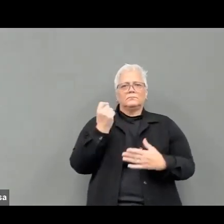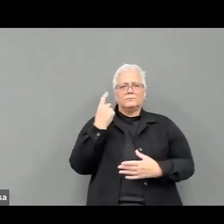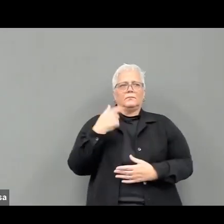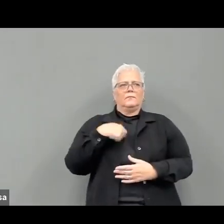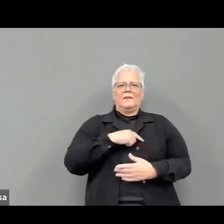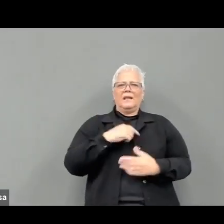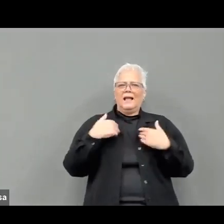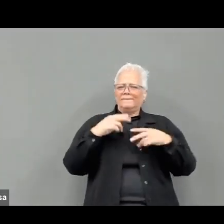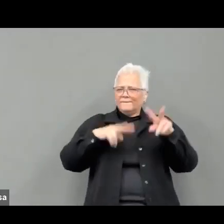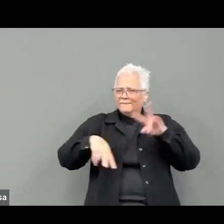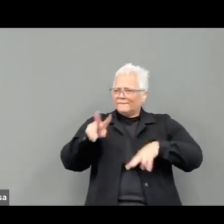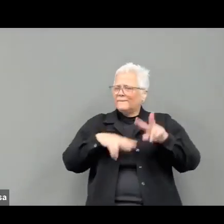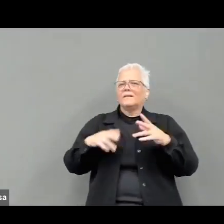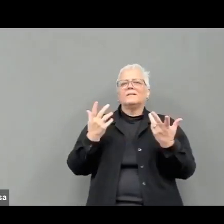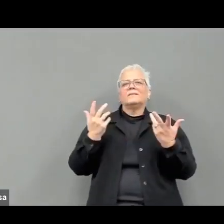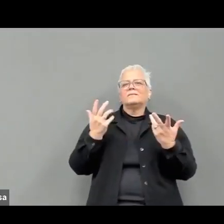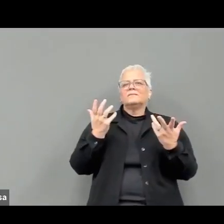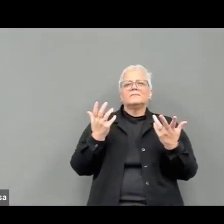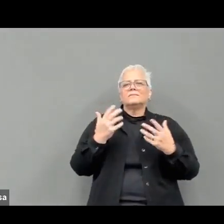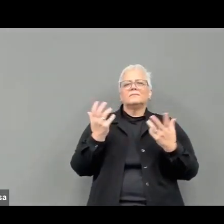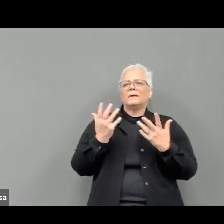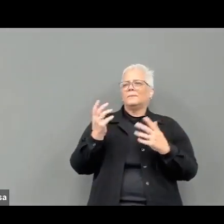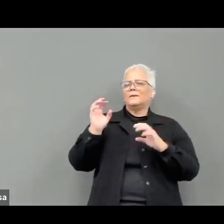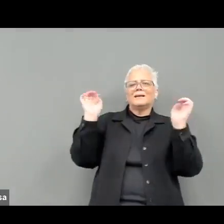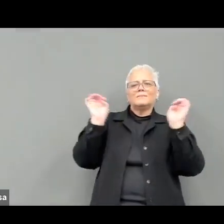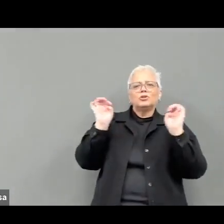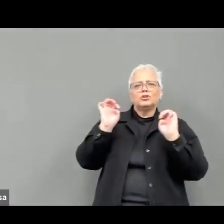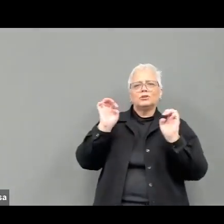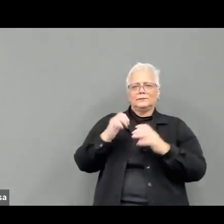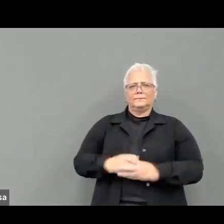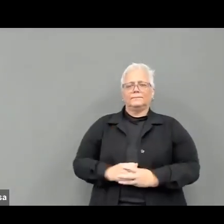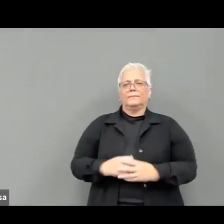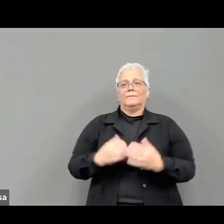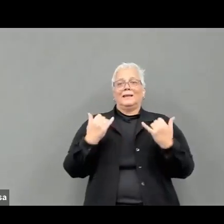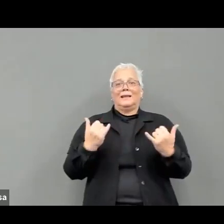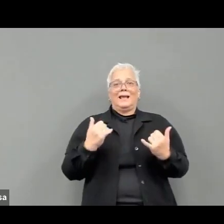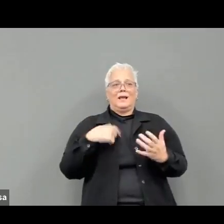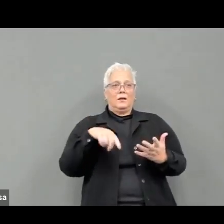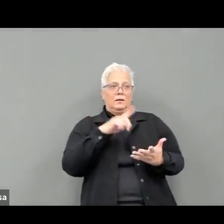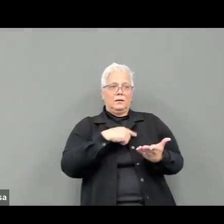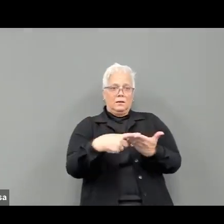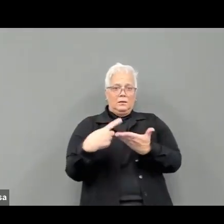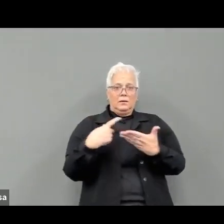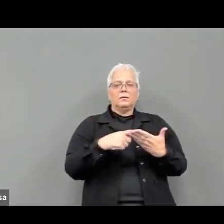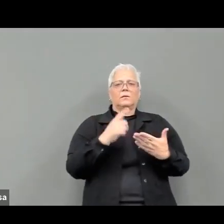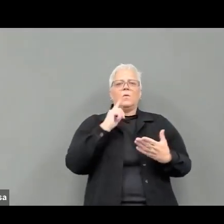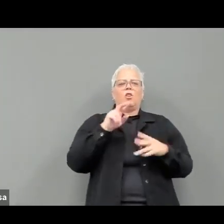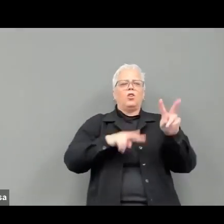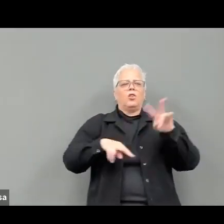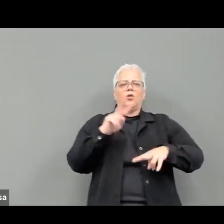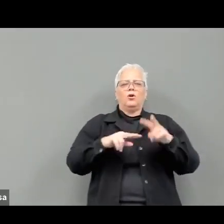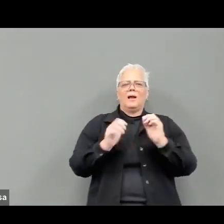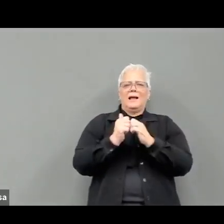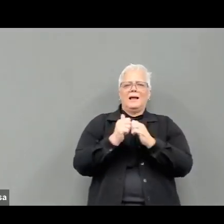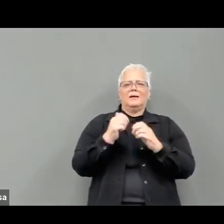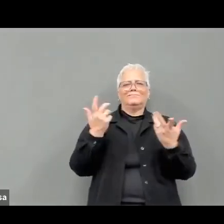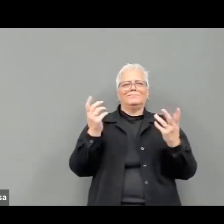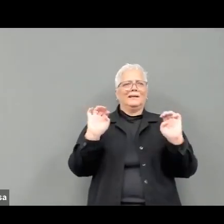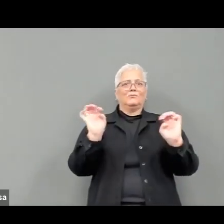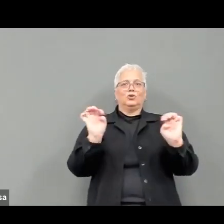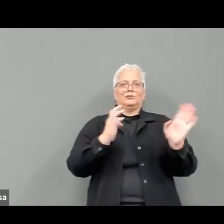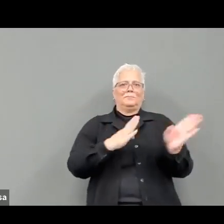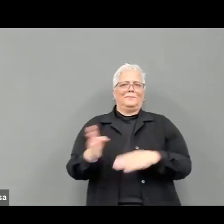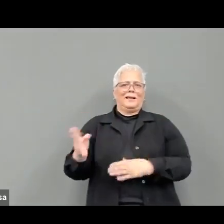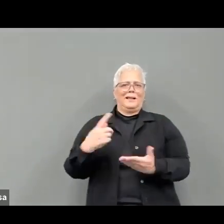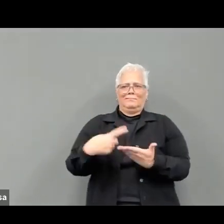it expired, and it requires legislative authorization to do so moving forward. And we, not only in Tulsa do we have a